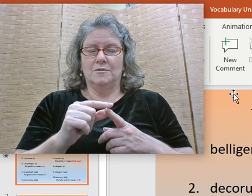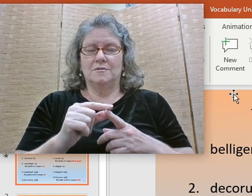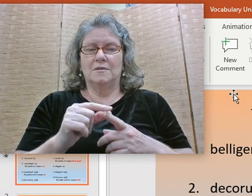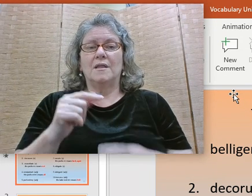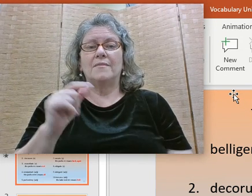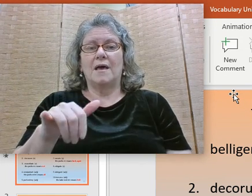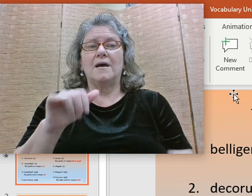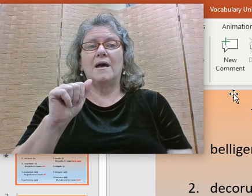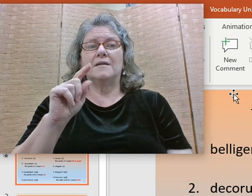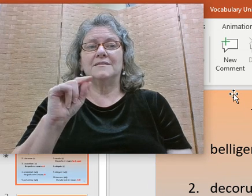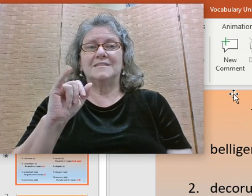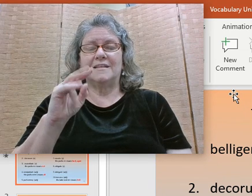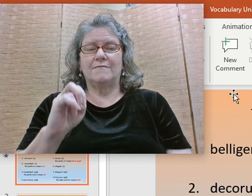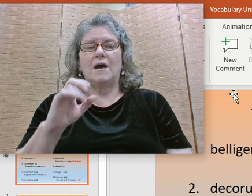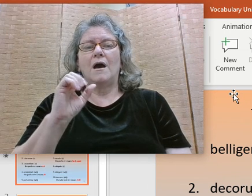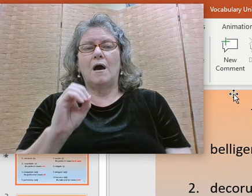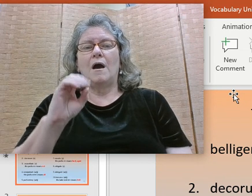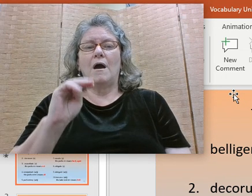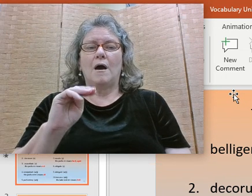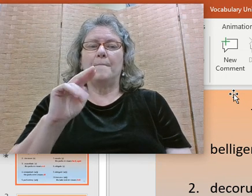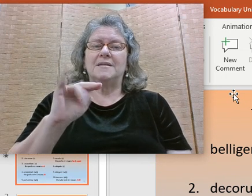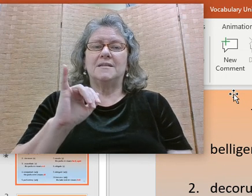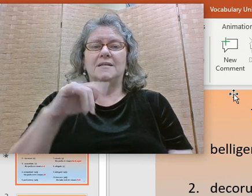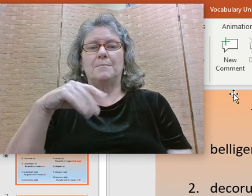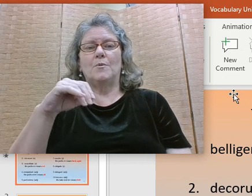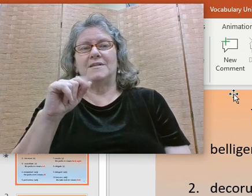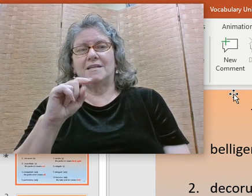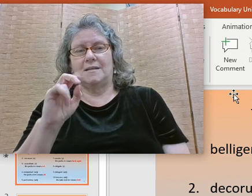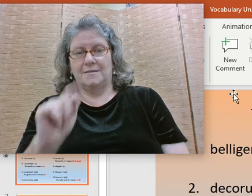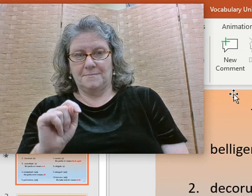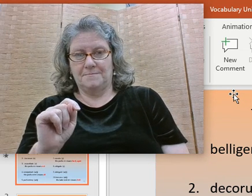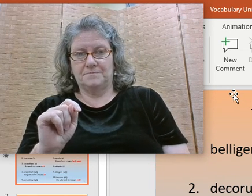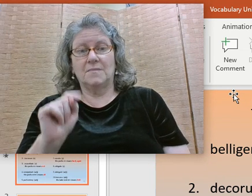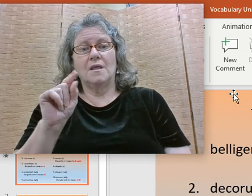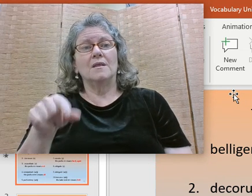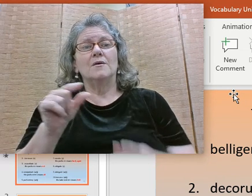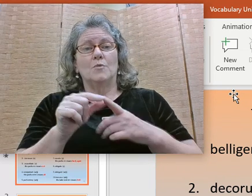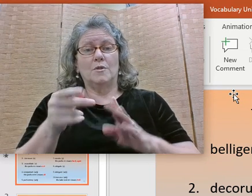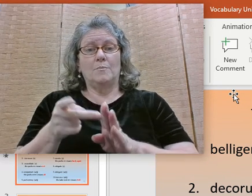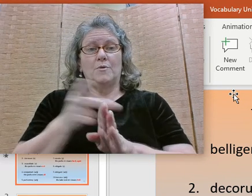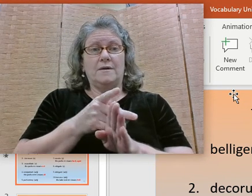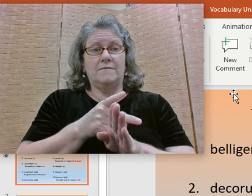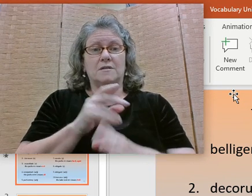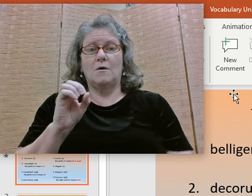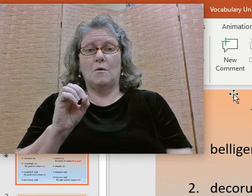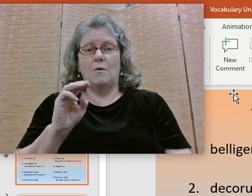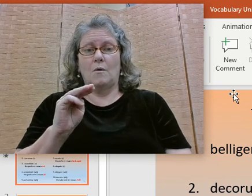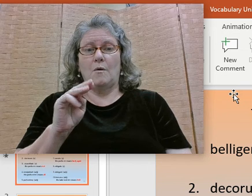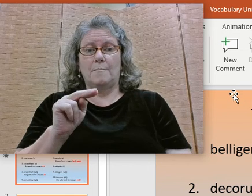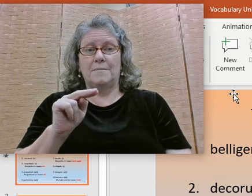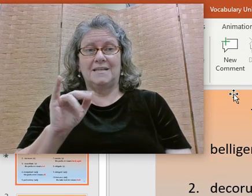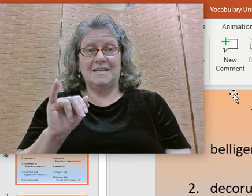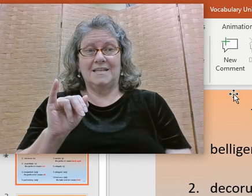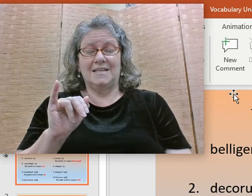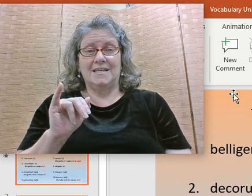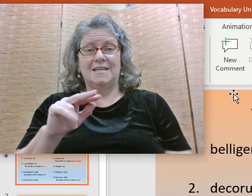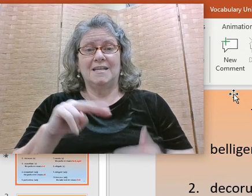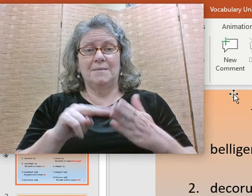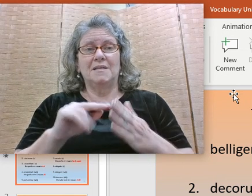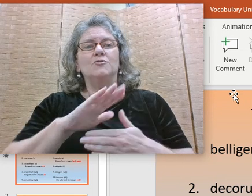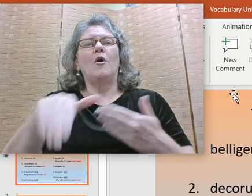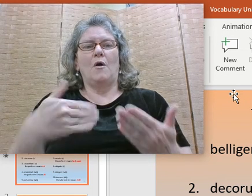adjective. That word is omnipotent. So in this word, the prefix omni, O-M-N-I, the prefix omni